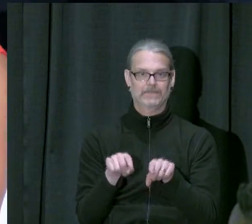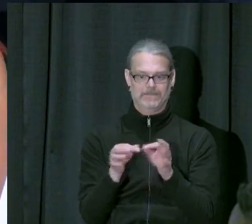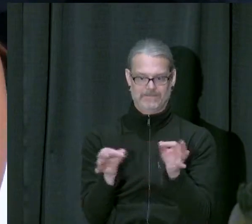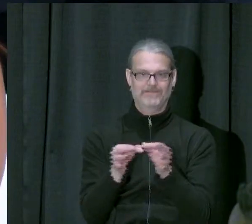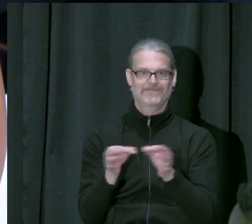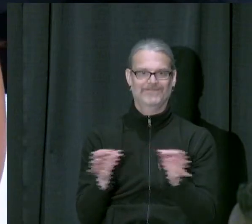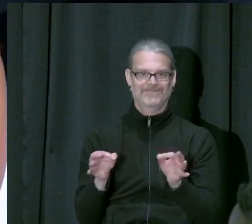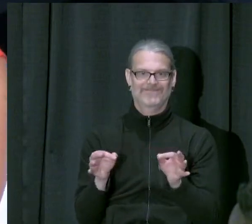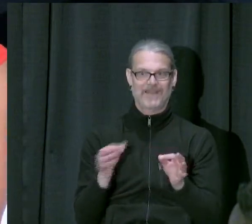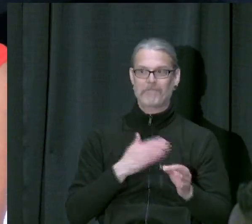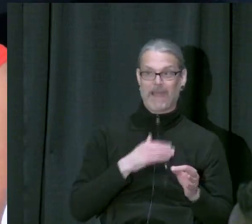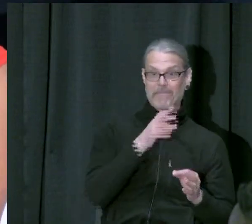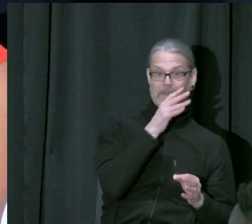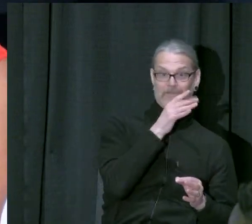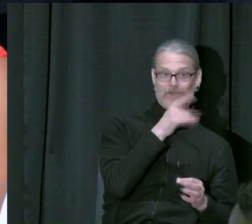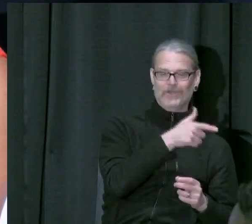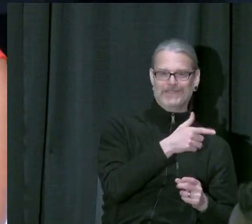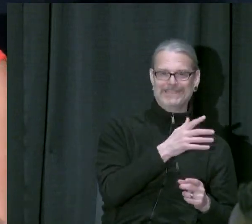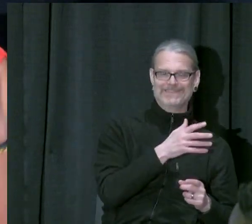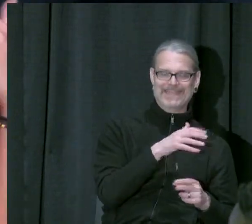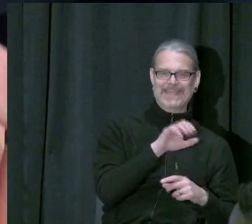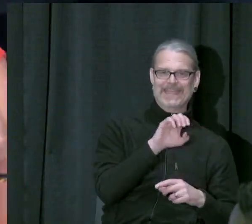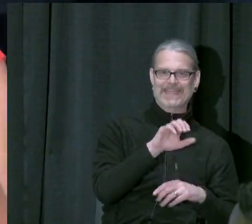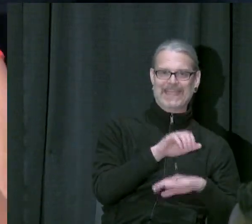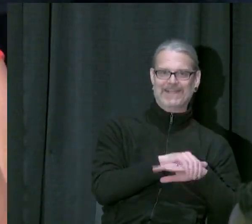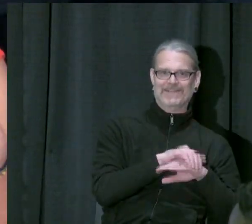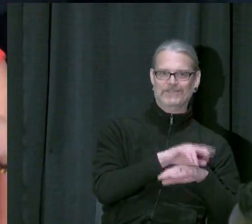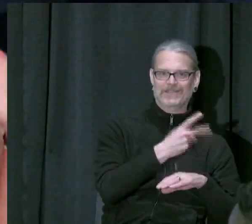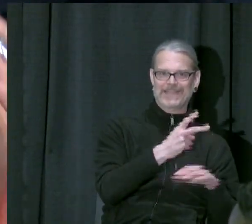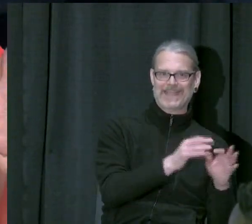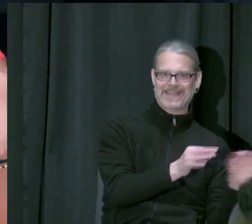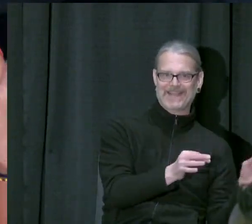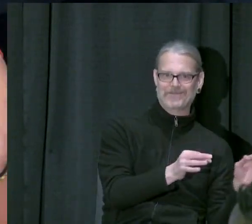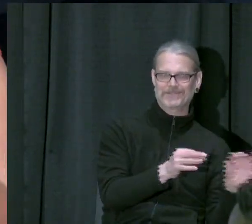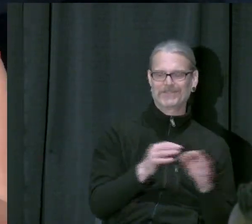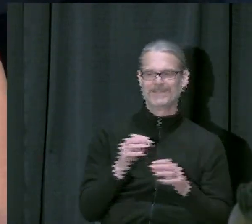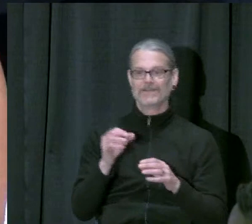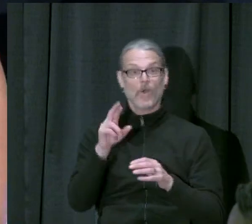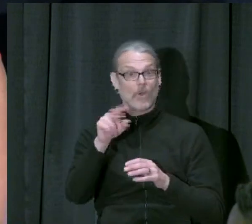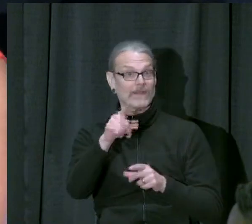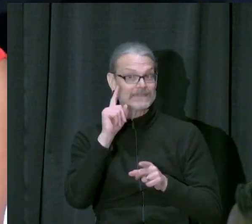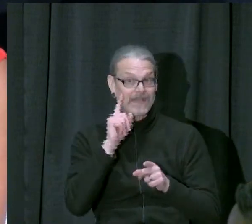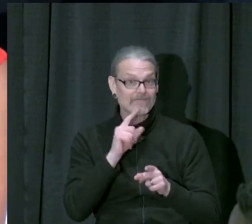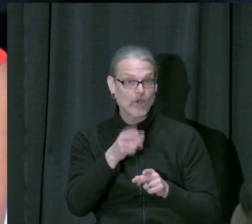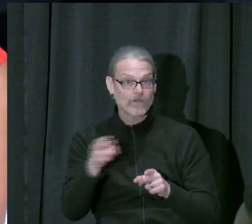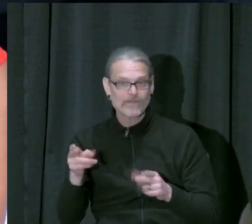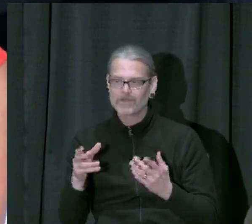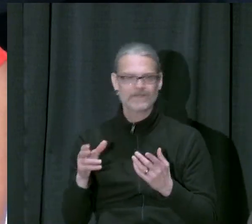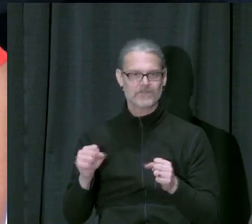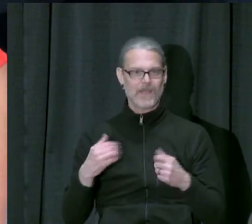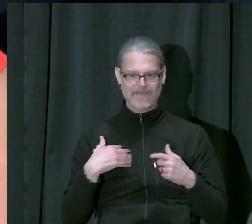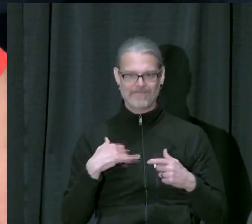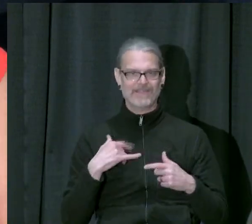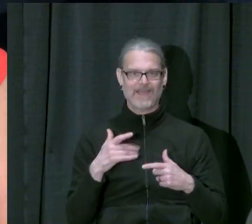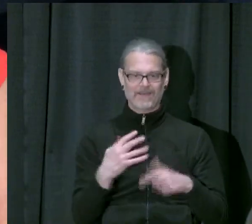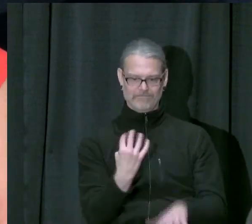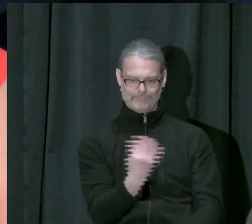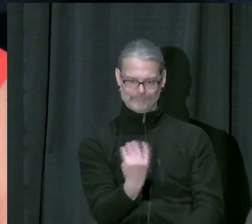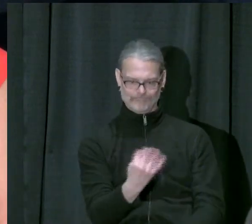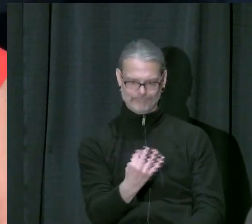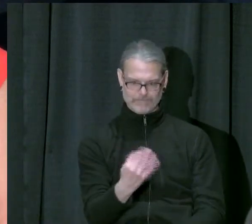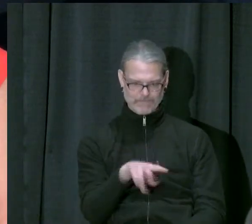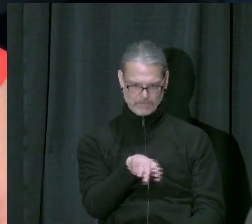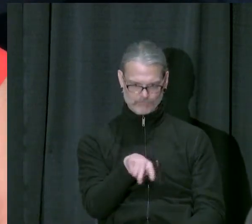English as a second language. And it's just really wonderful to be able to have that live transcription on those calls, and it was something that was